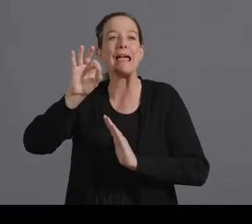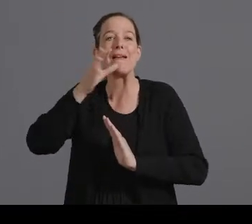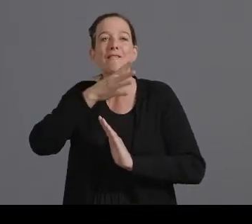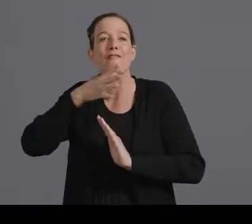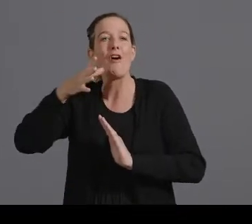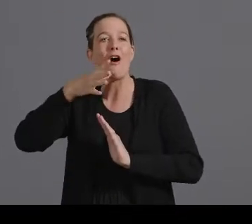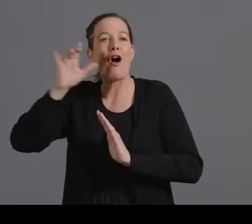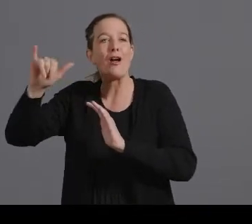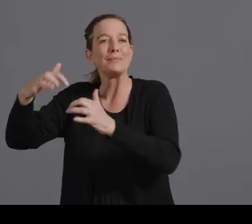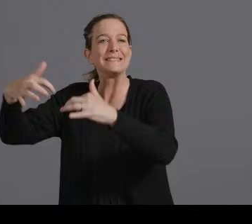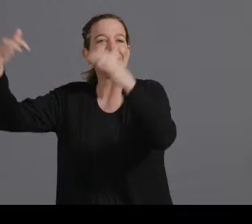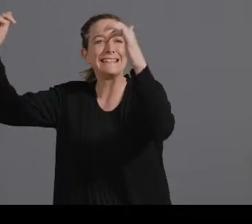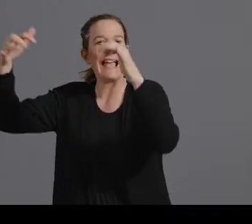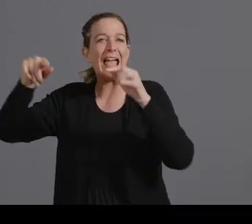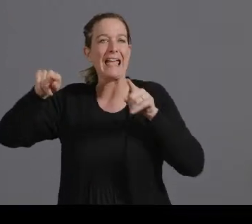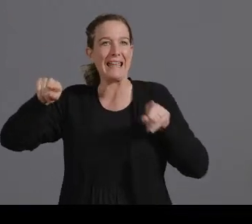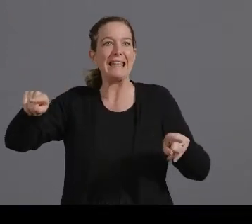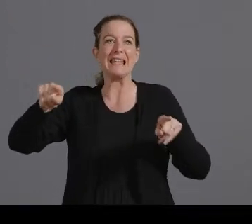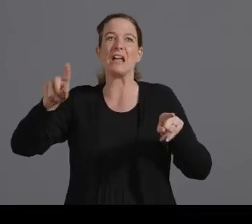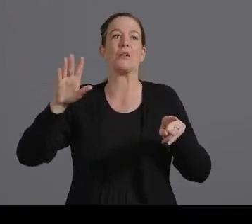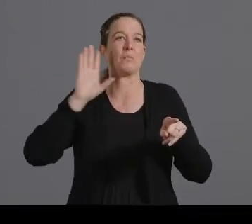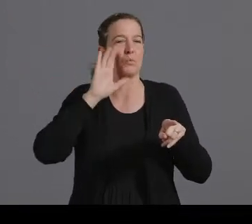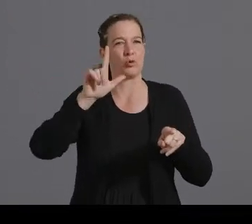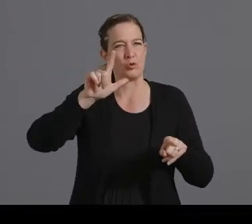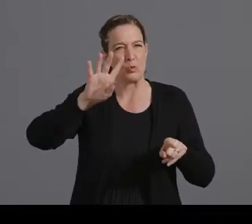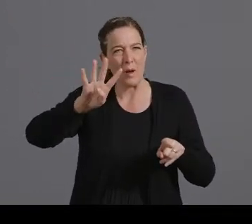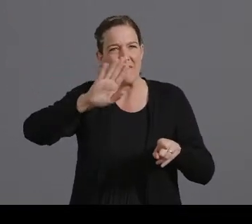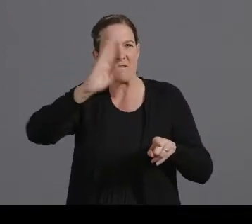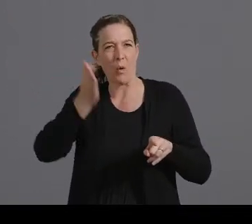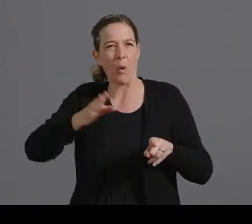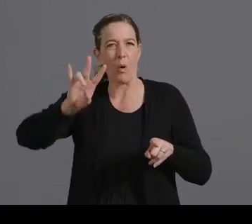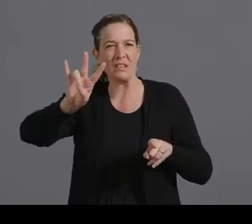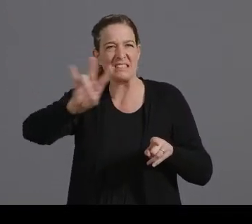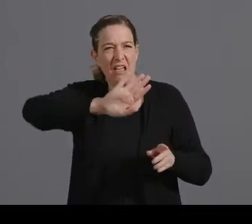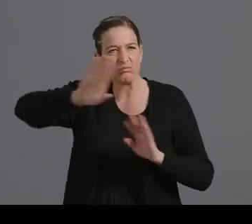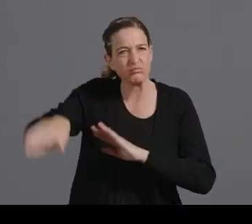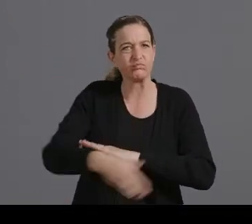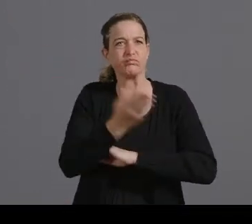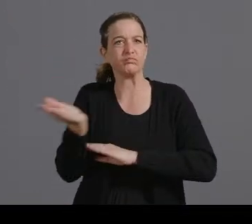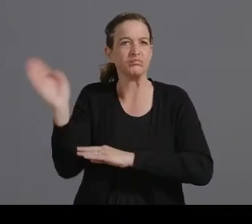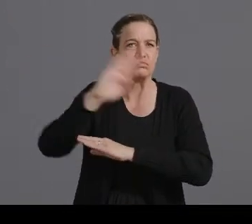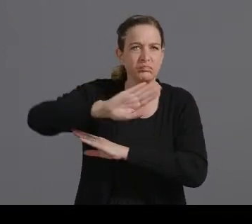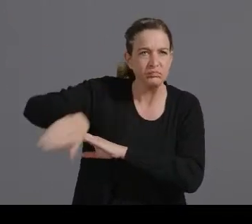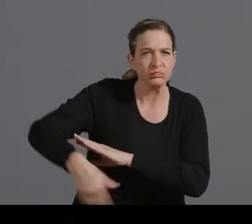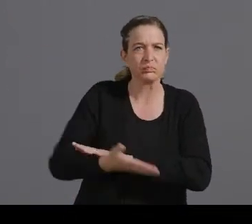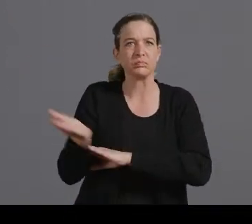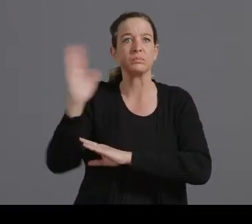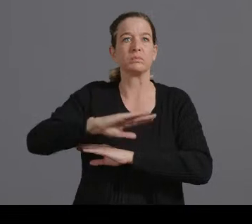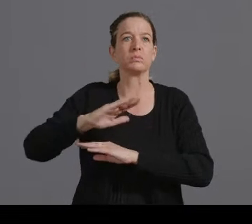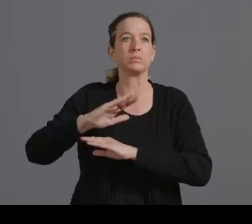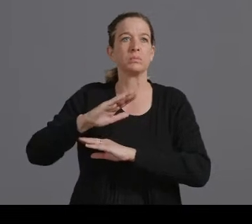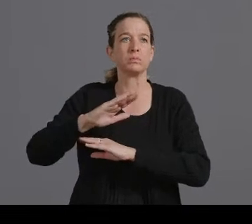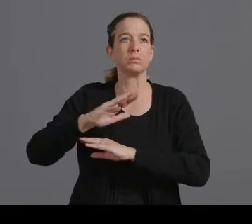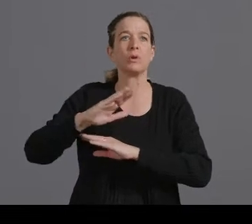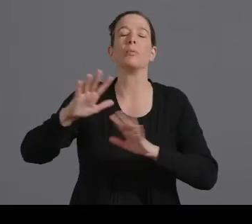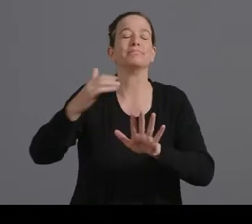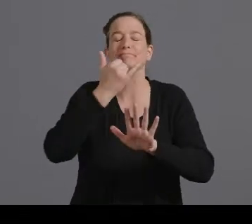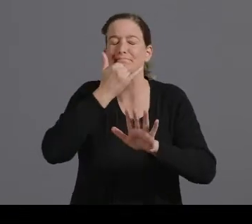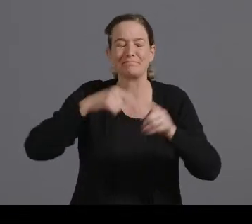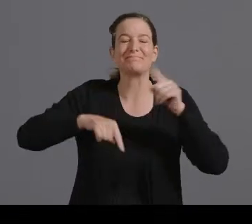we're starting them with approximately 2,000 appointments per day, and the hours of operation are 7 a.m. to 5